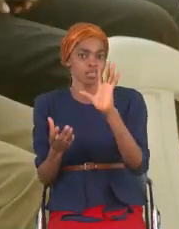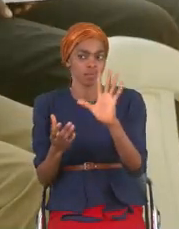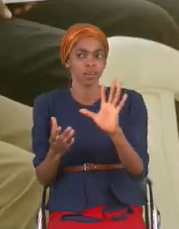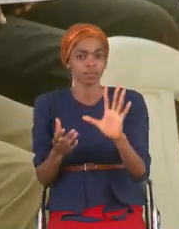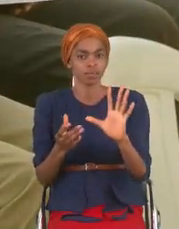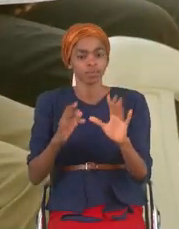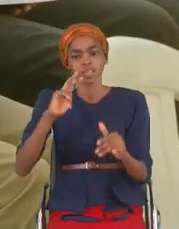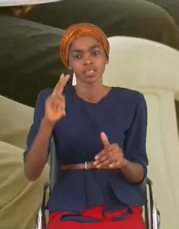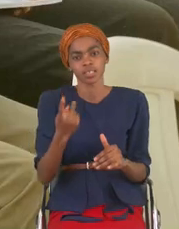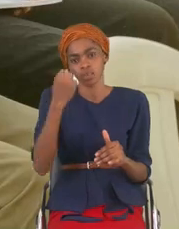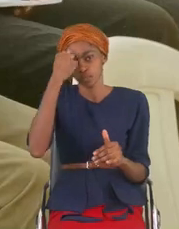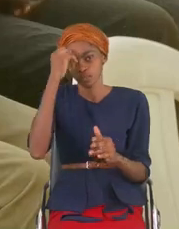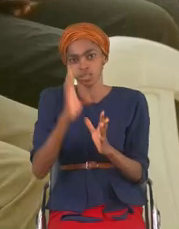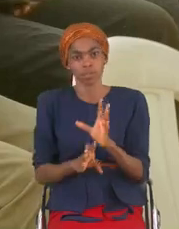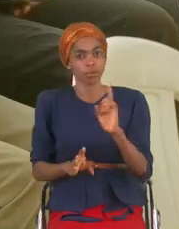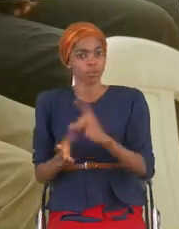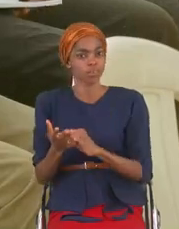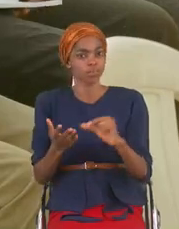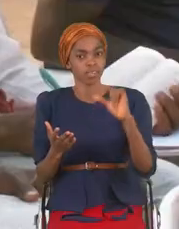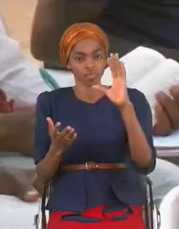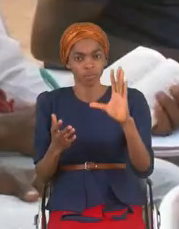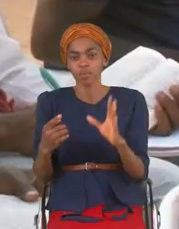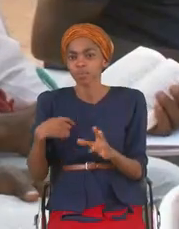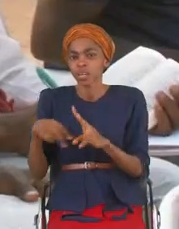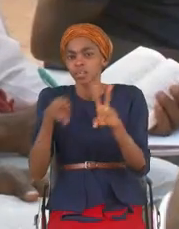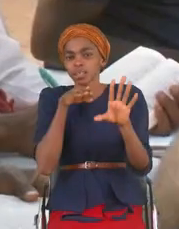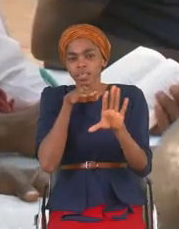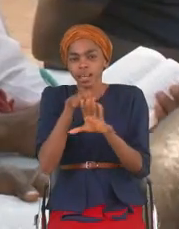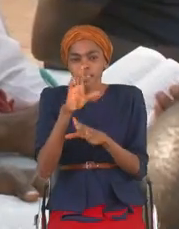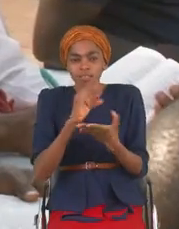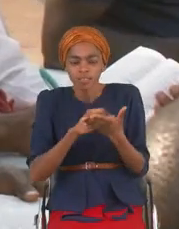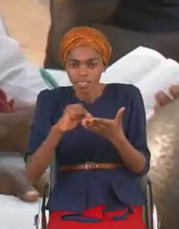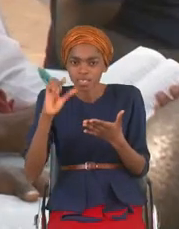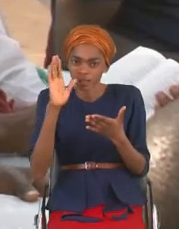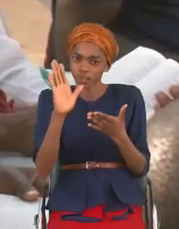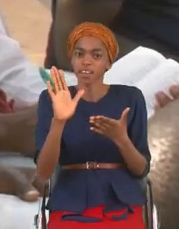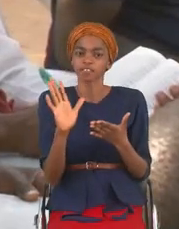2 Timothy chapter 1, we're looking at verse 5.